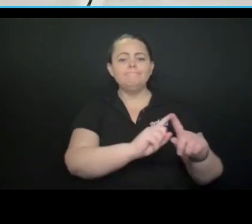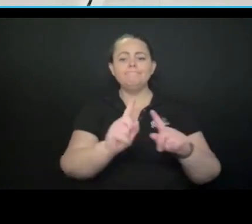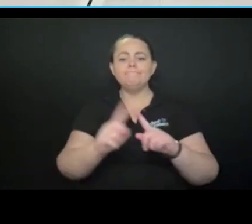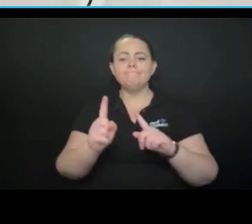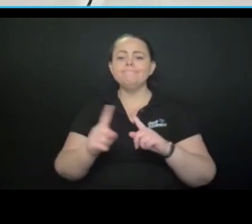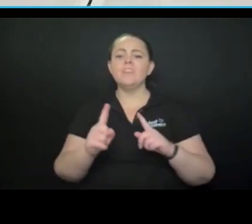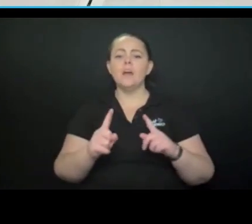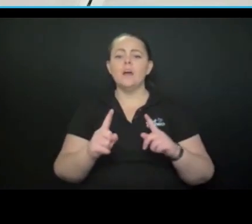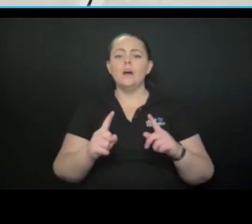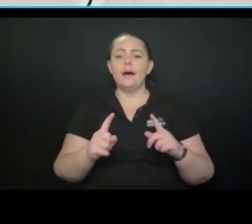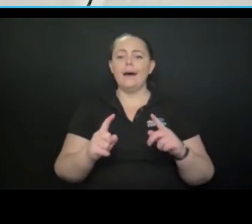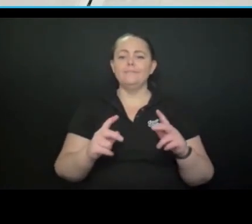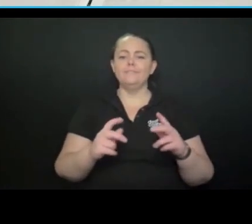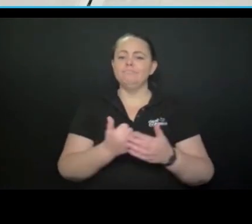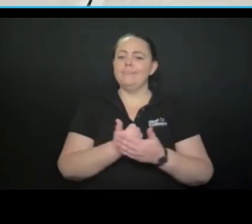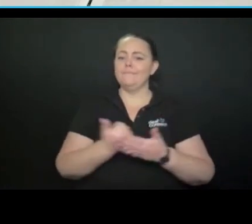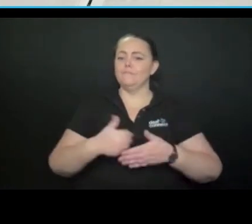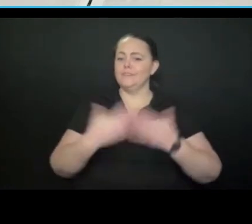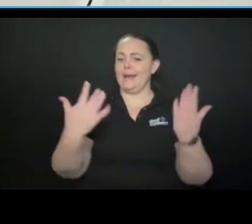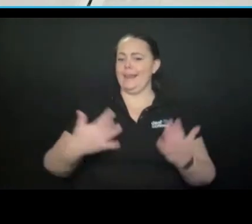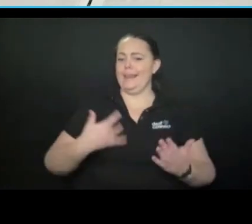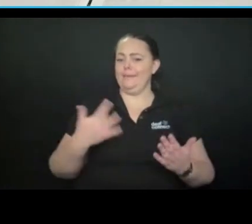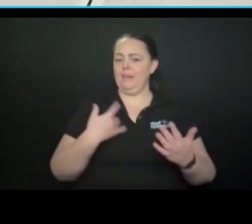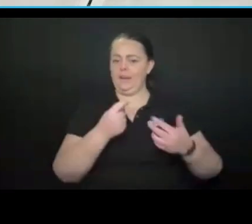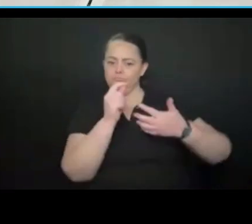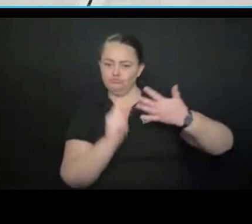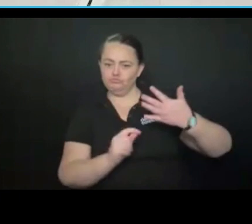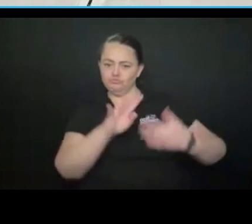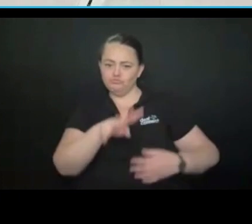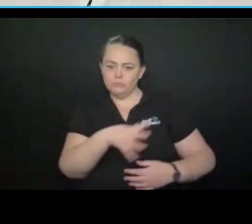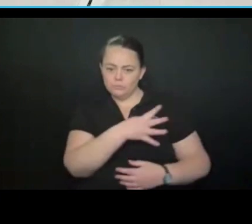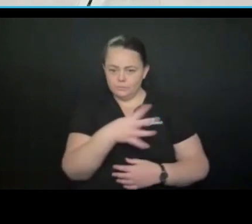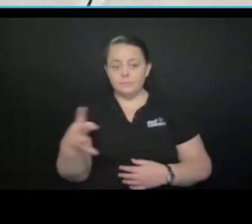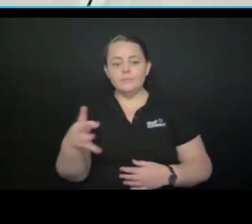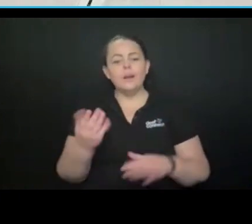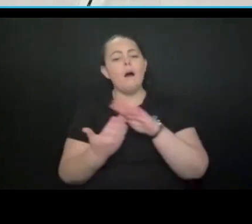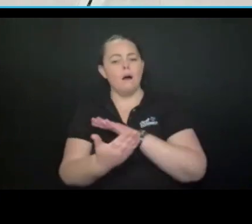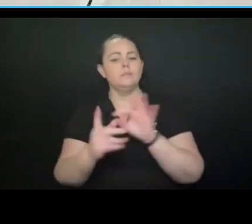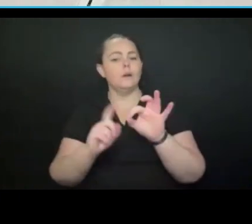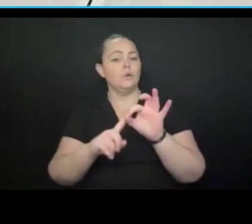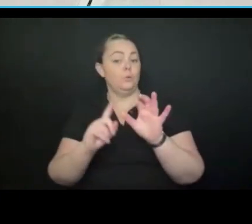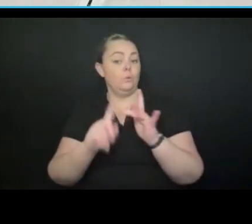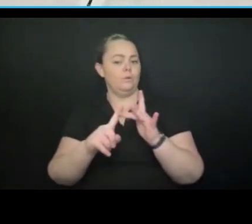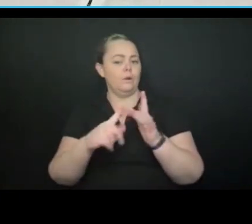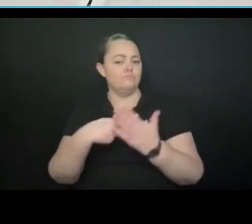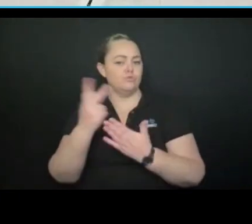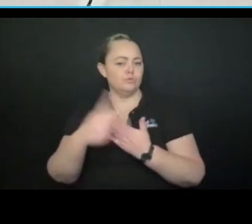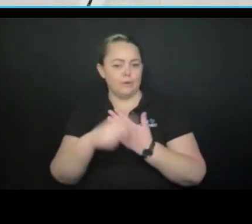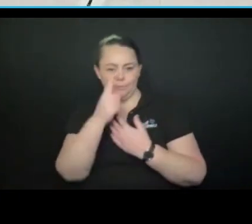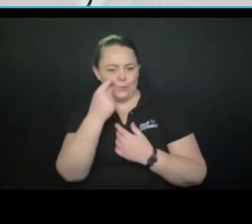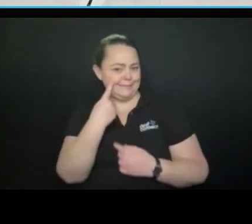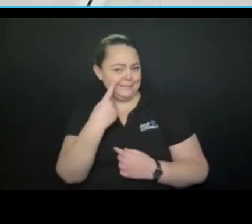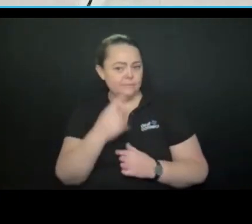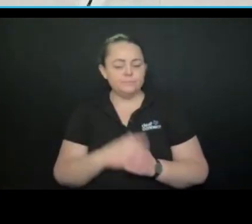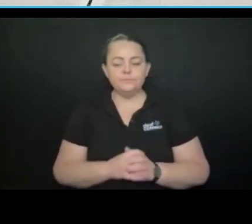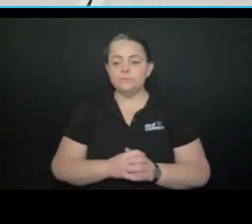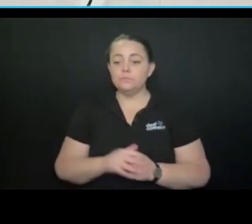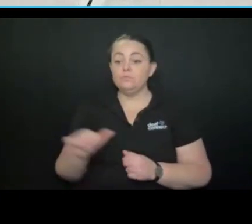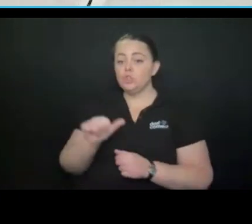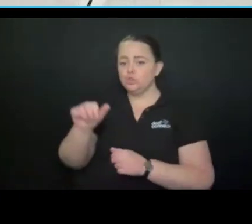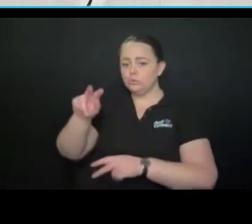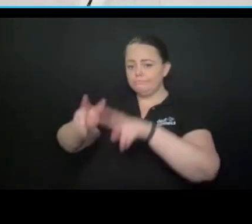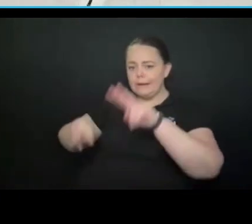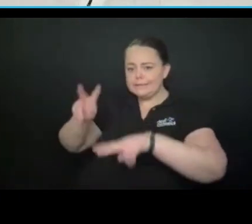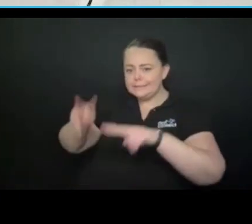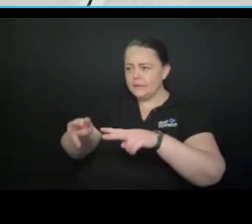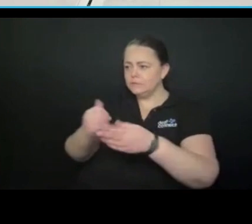Living, and we have details of those, as Emma said, included in the QI program manual. The assessment should be done on or around the same